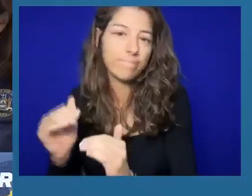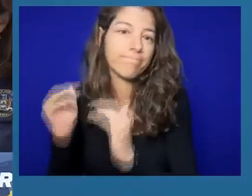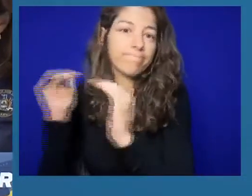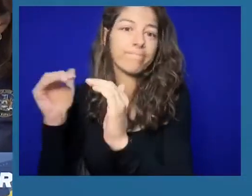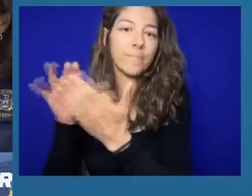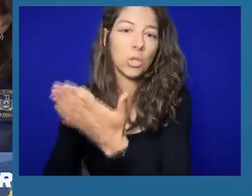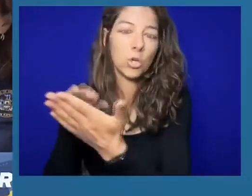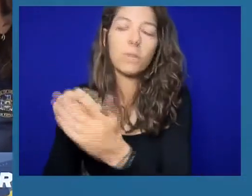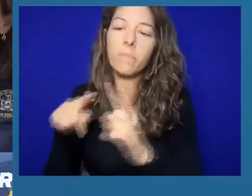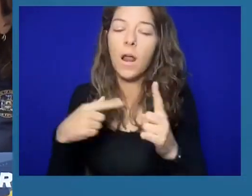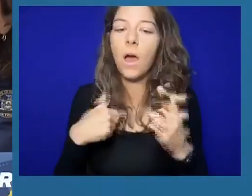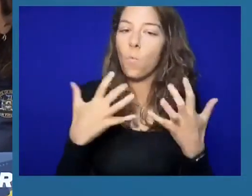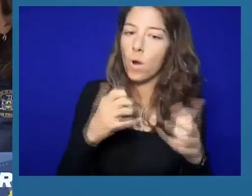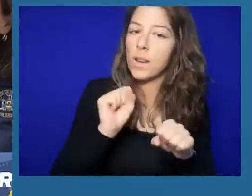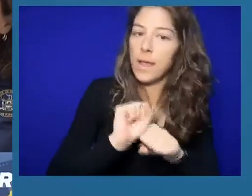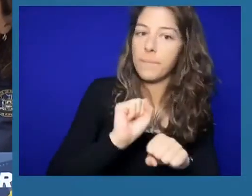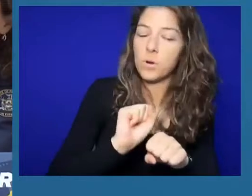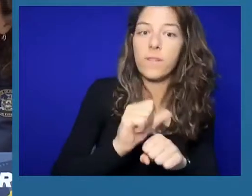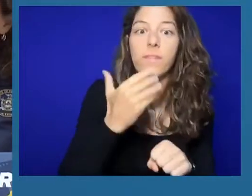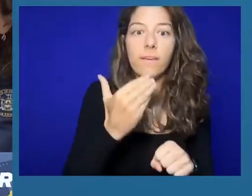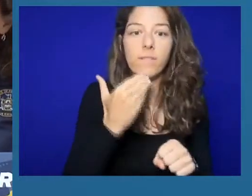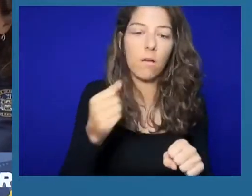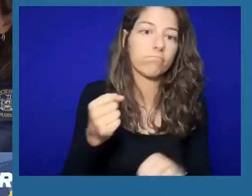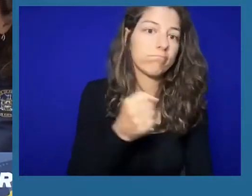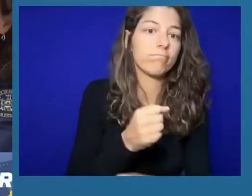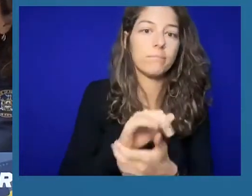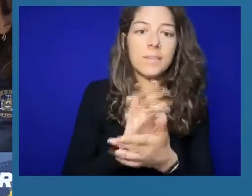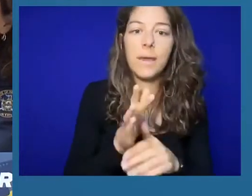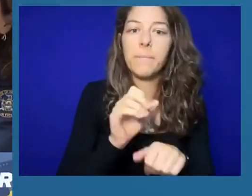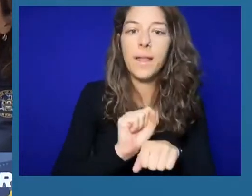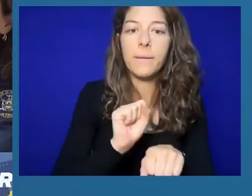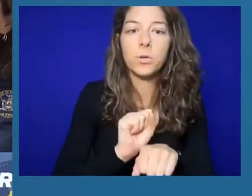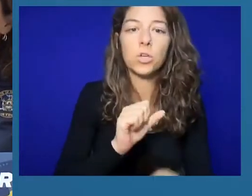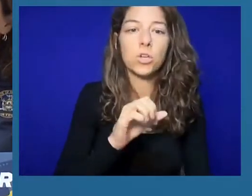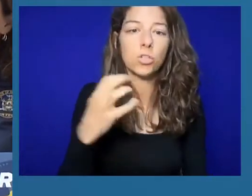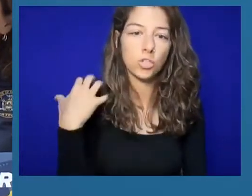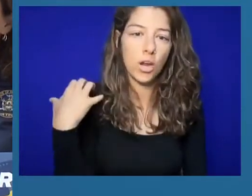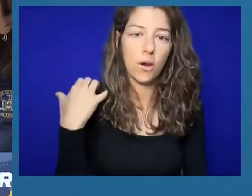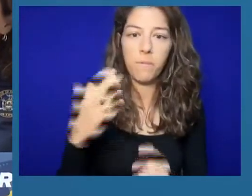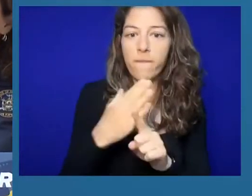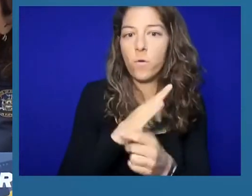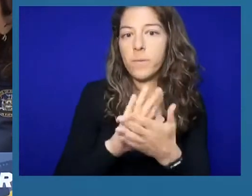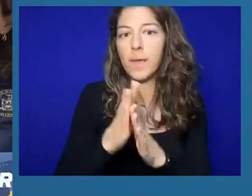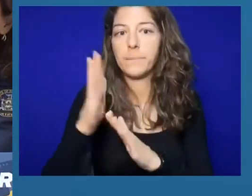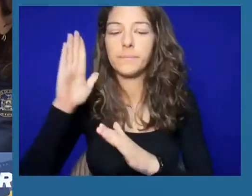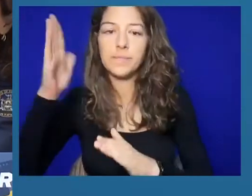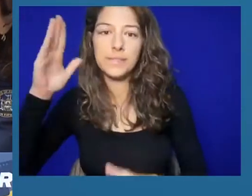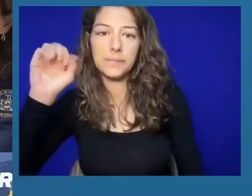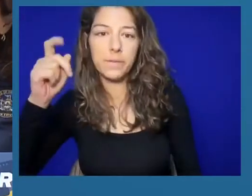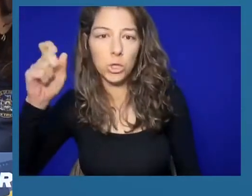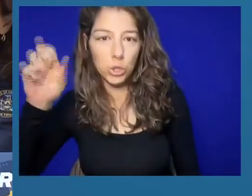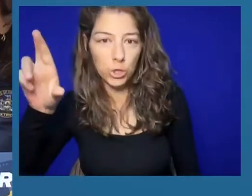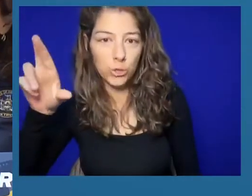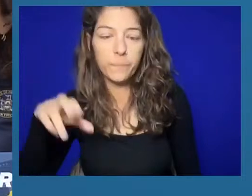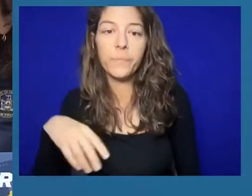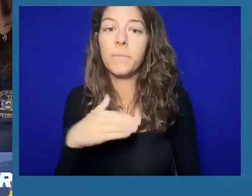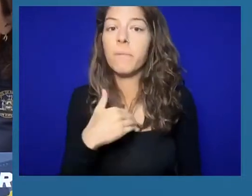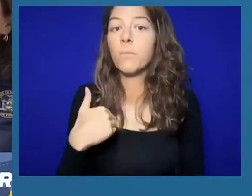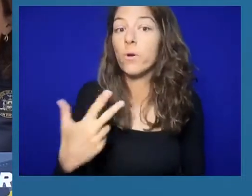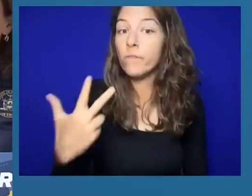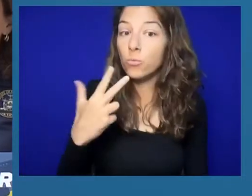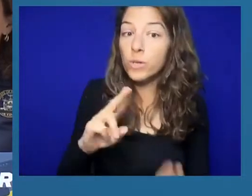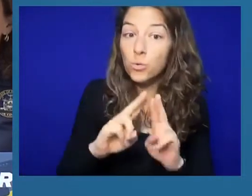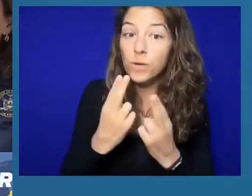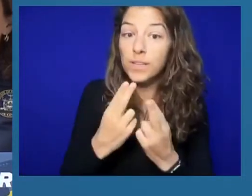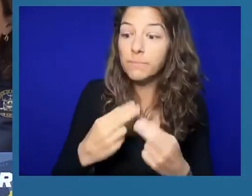labor, and thankfully I was able to be the labor chair right before I became speaker, and being a member of 3 unions in my life. I